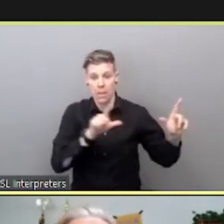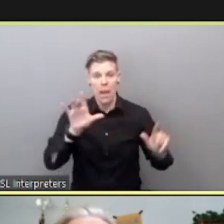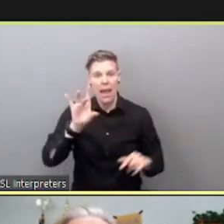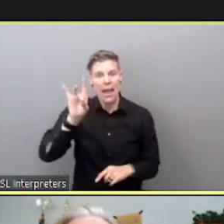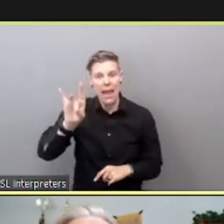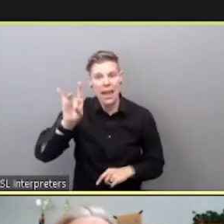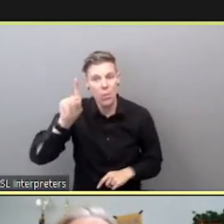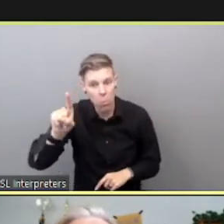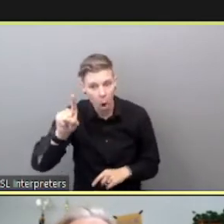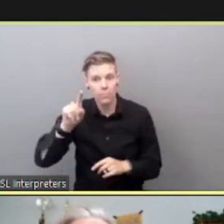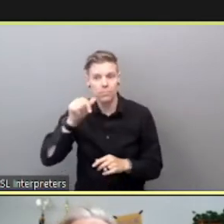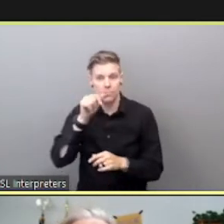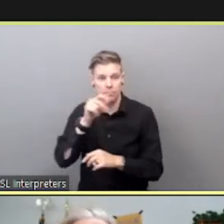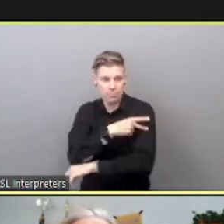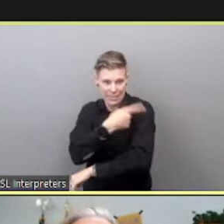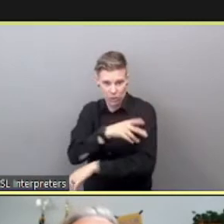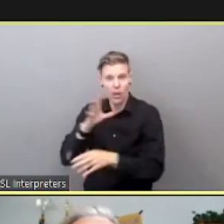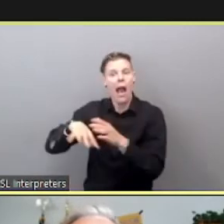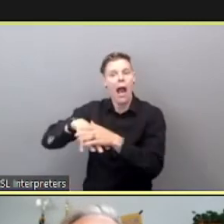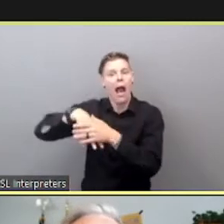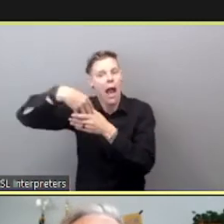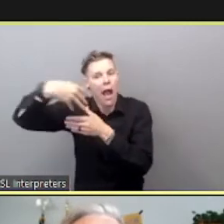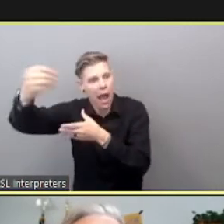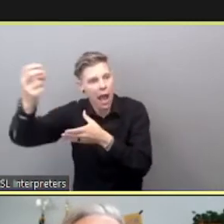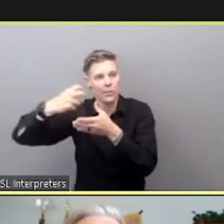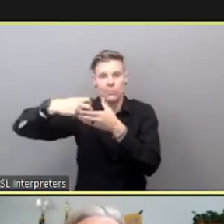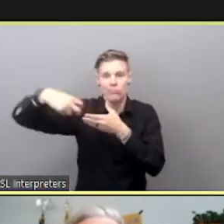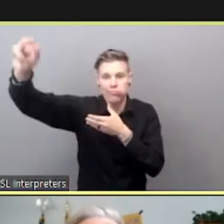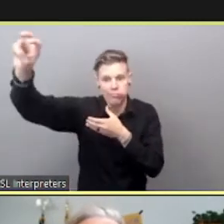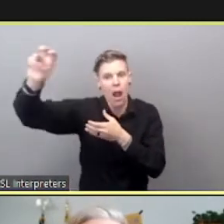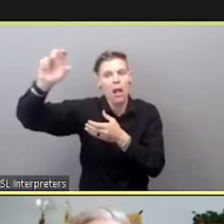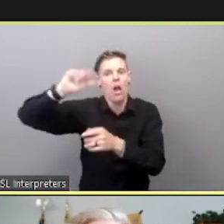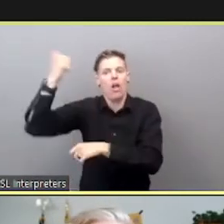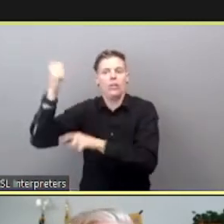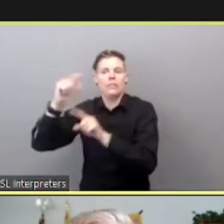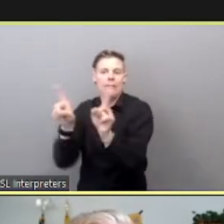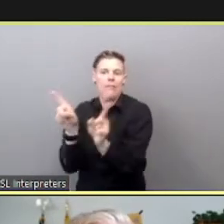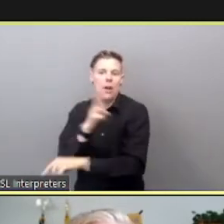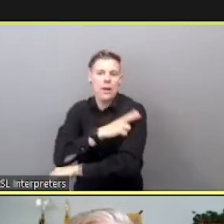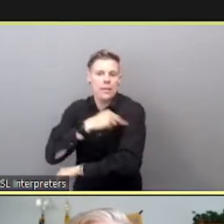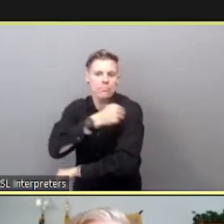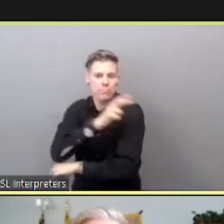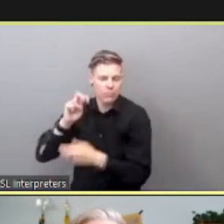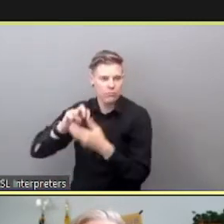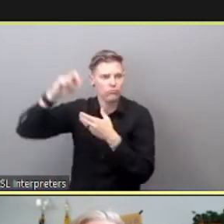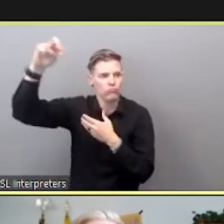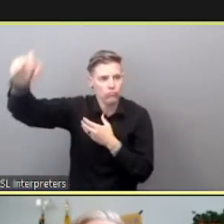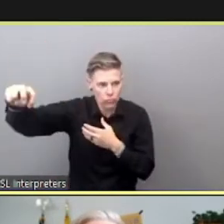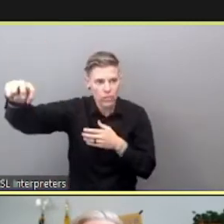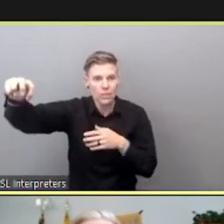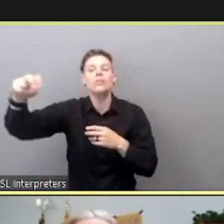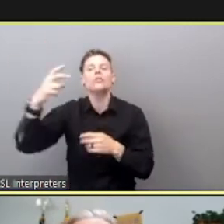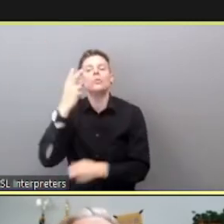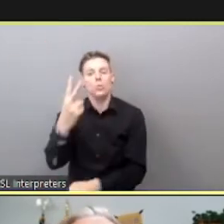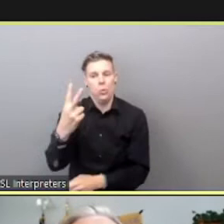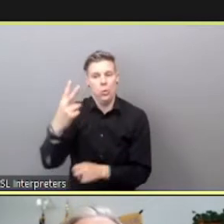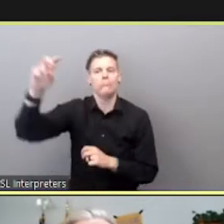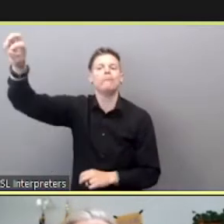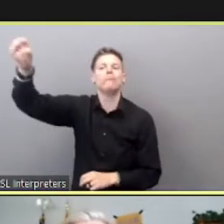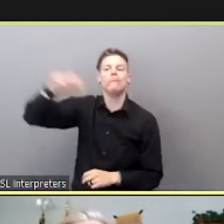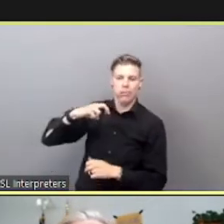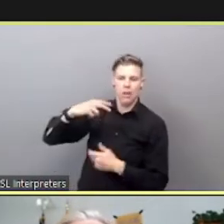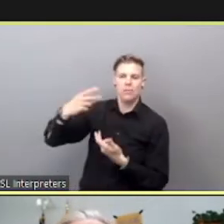for their hospitalization. Only 2 patients transferred in. New Mexico tends to be the